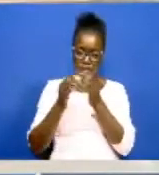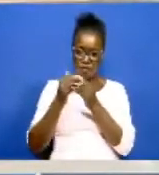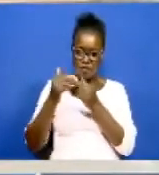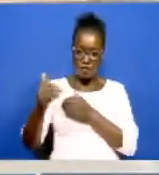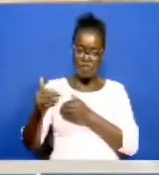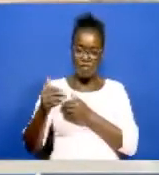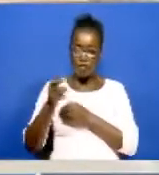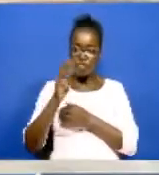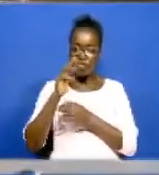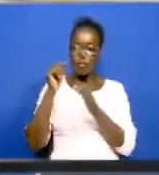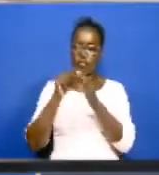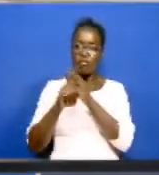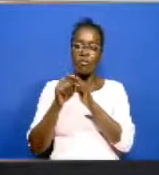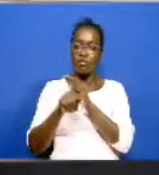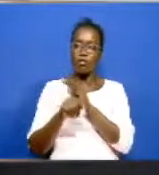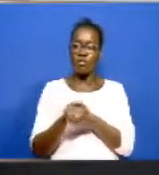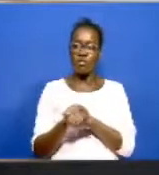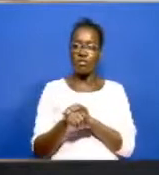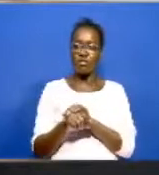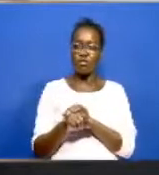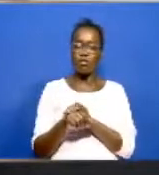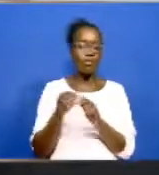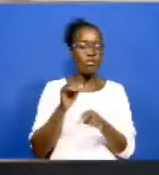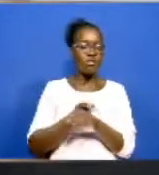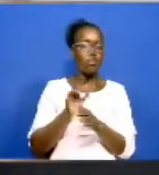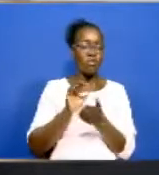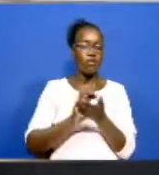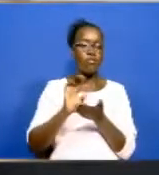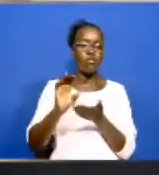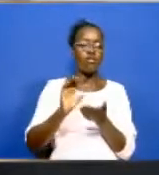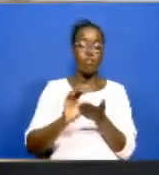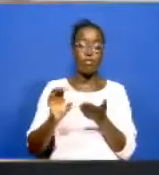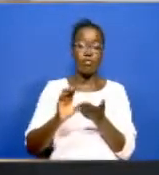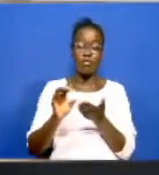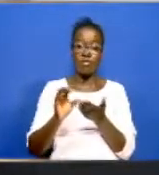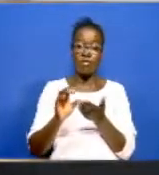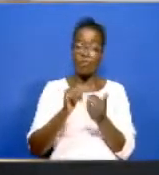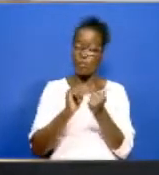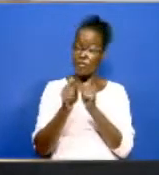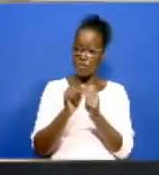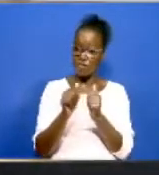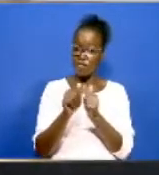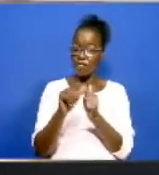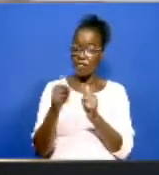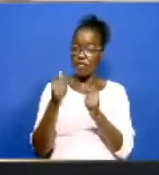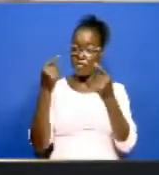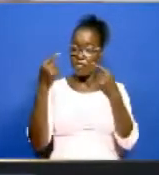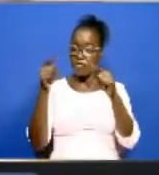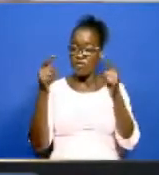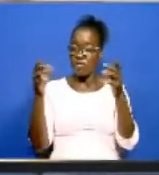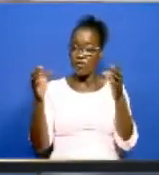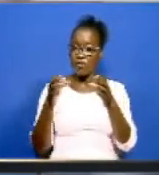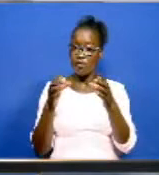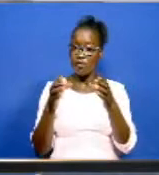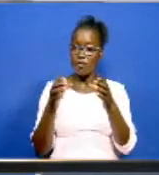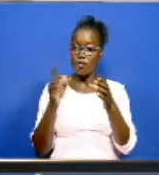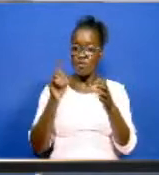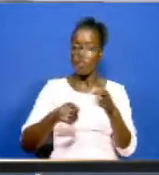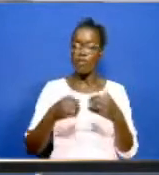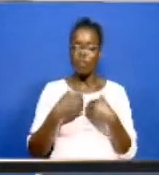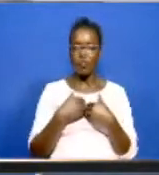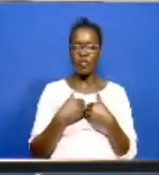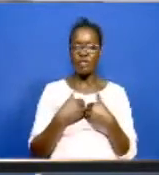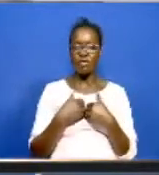water accessibility. Efficient distribution is the core competence that any successful organization must